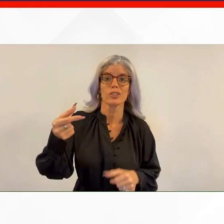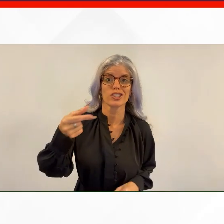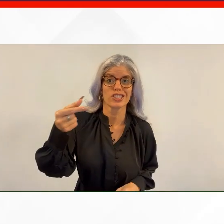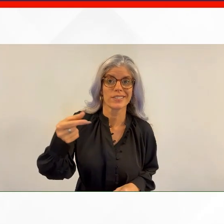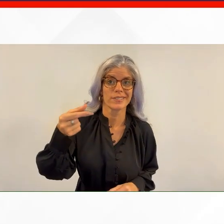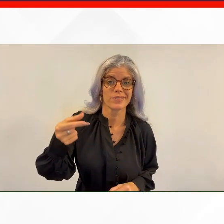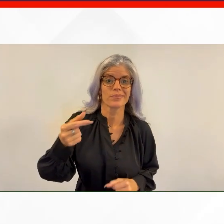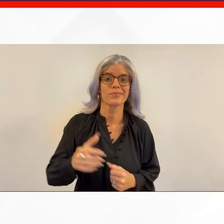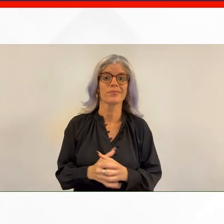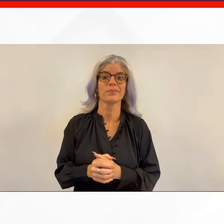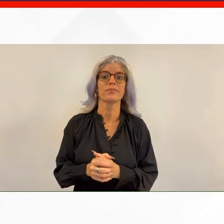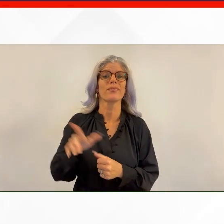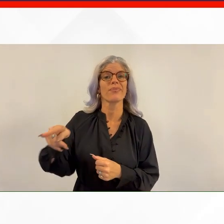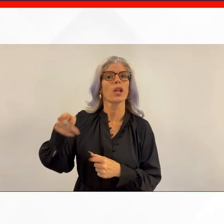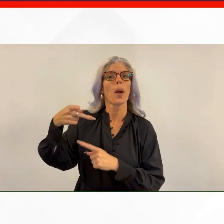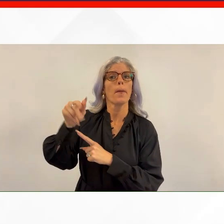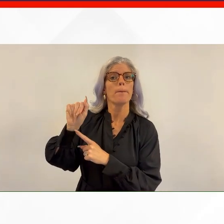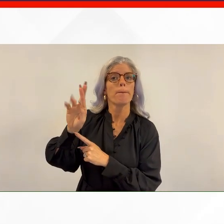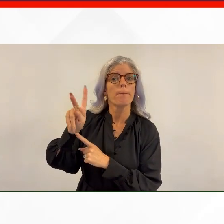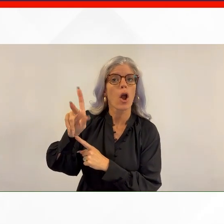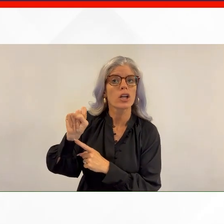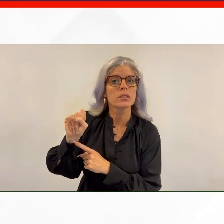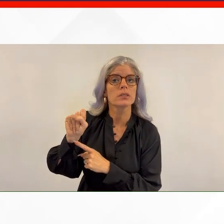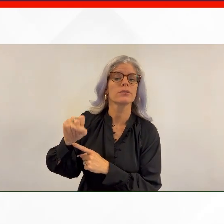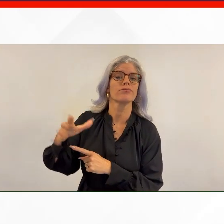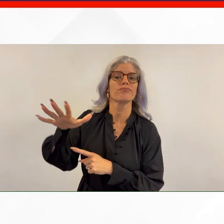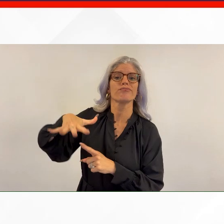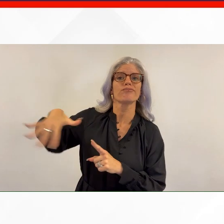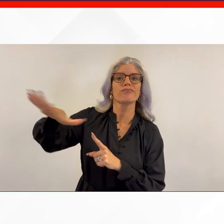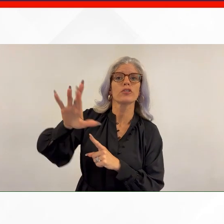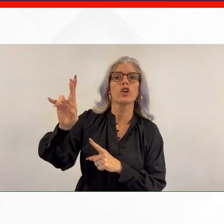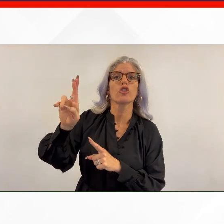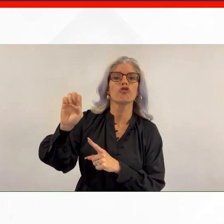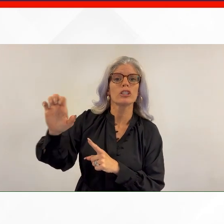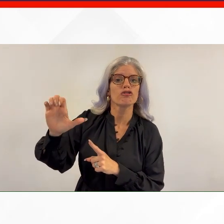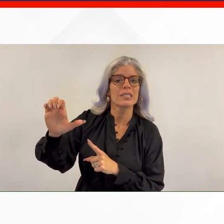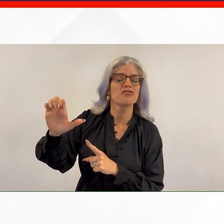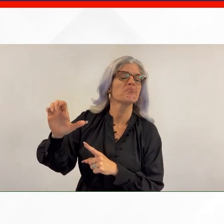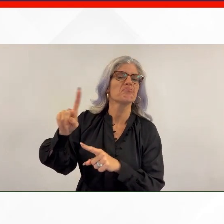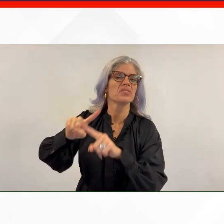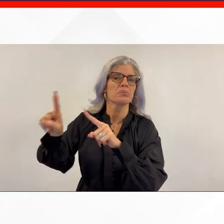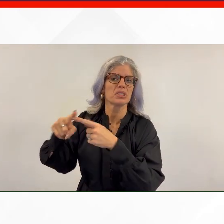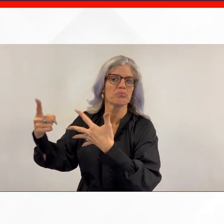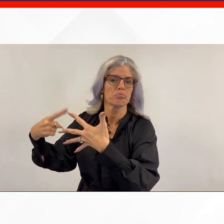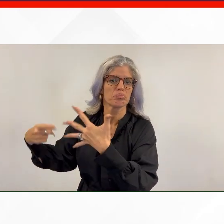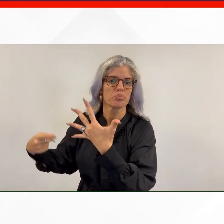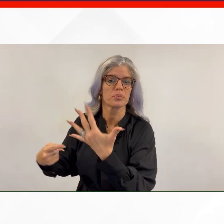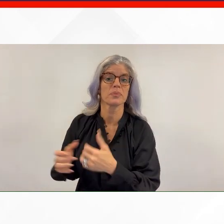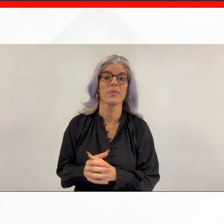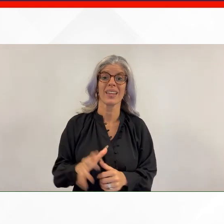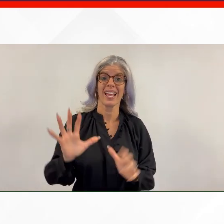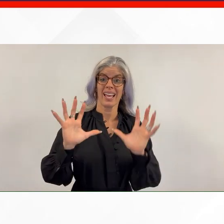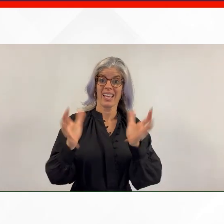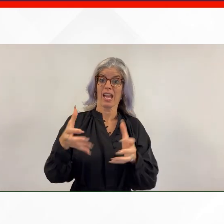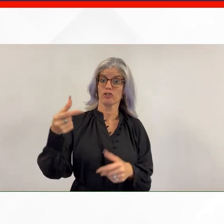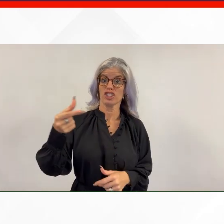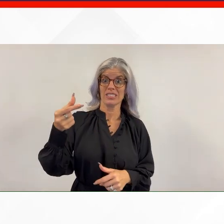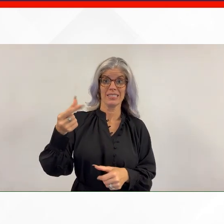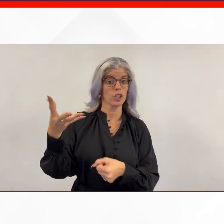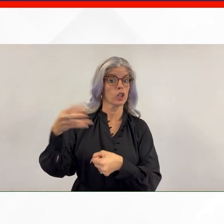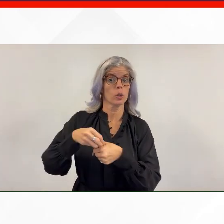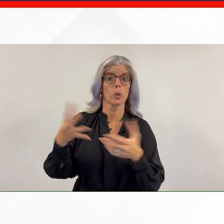Finally, Category G, Parks and Rec. Category G projects include the repair and restoration of parks, playground